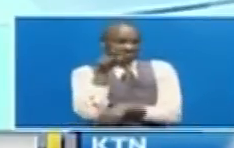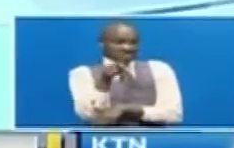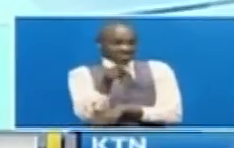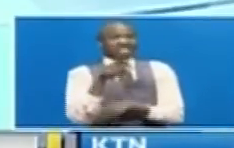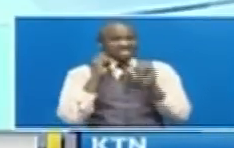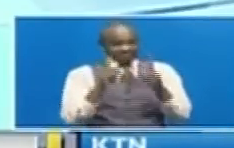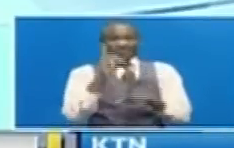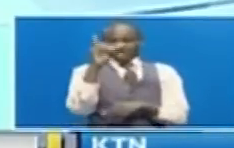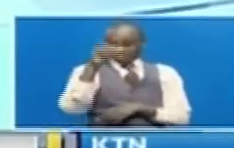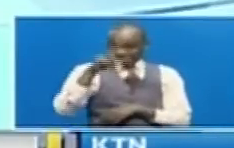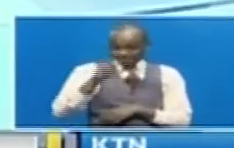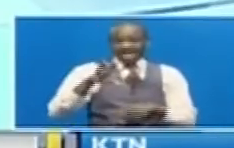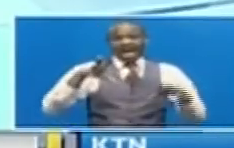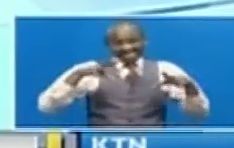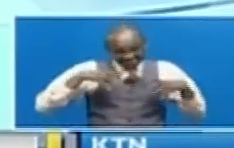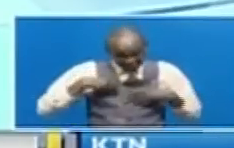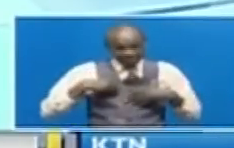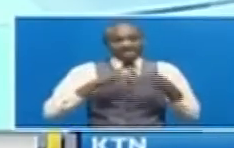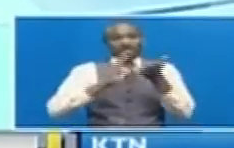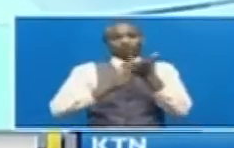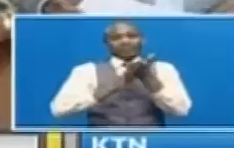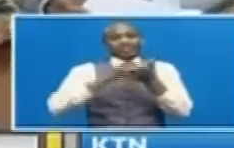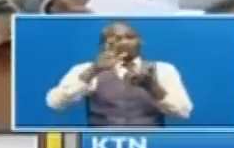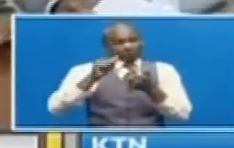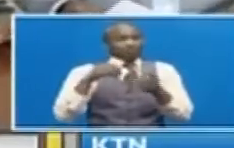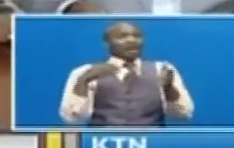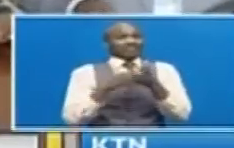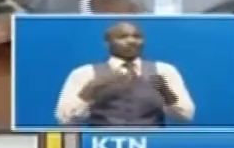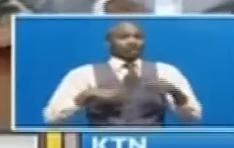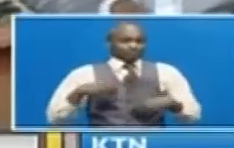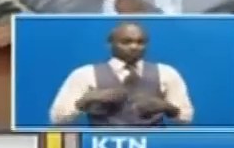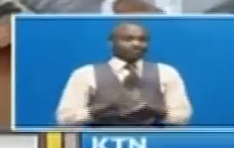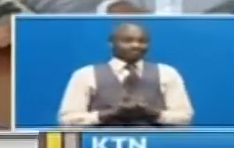DPP accepts the EACC's recommendations.